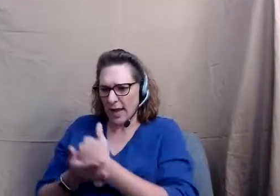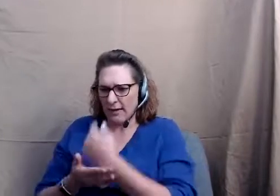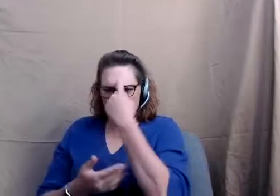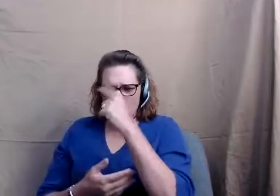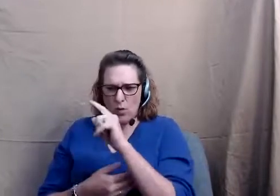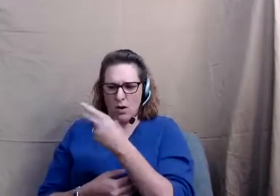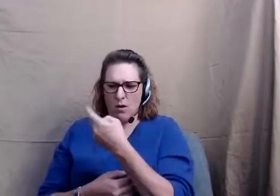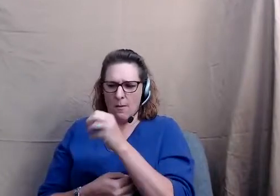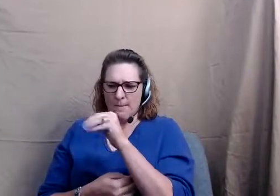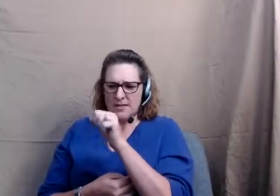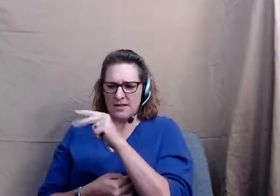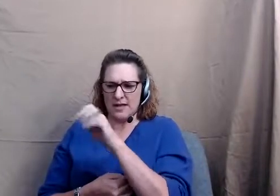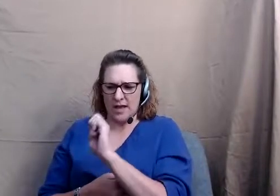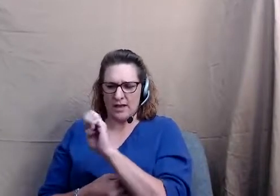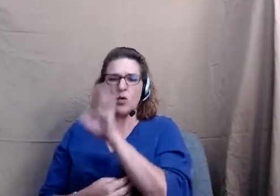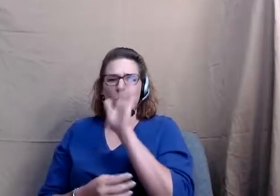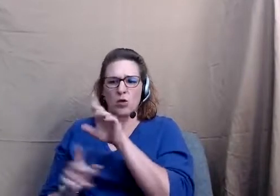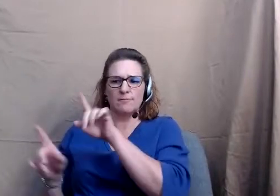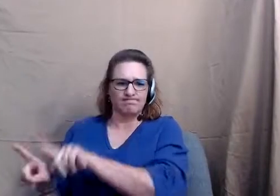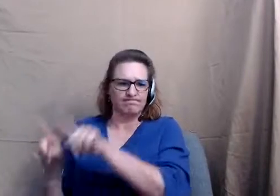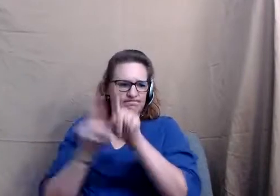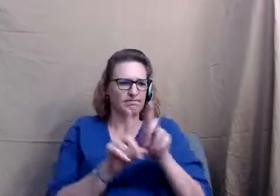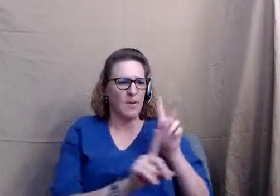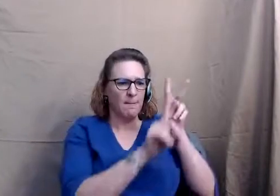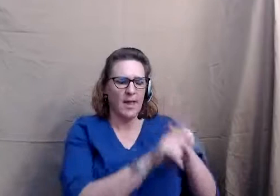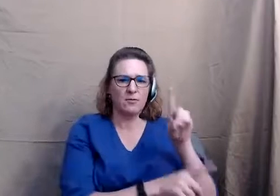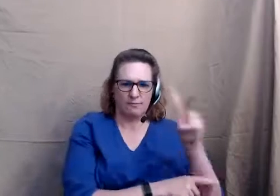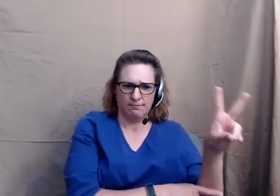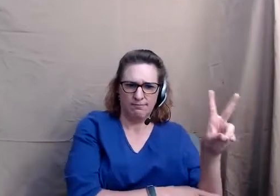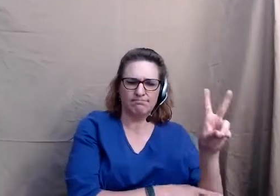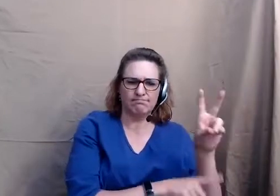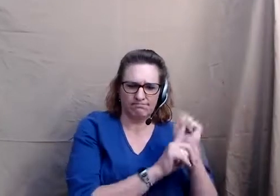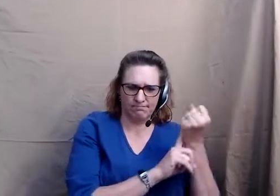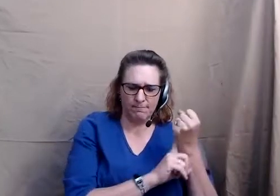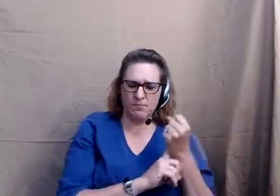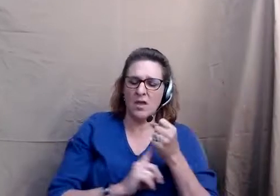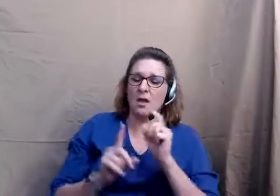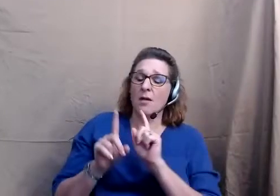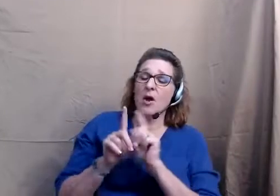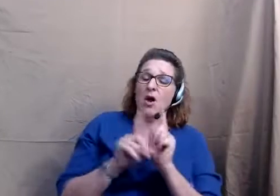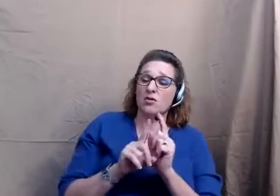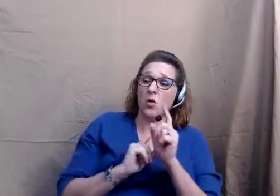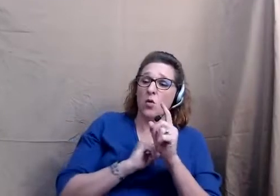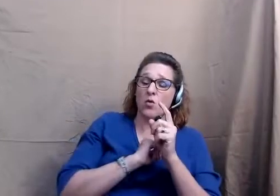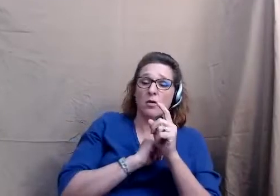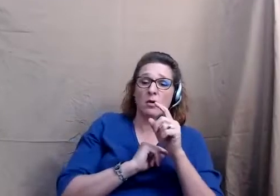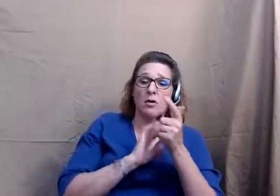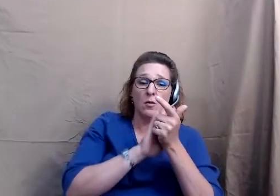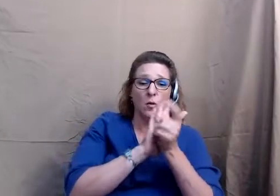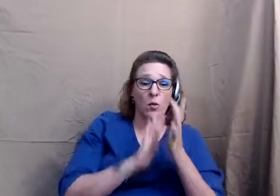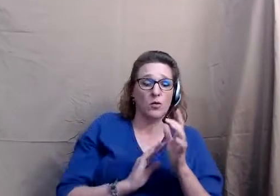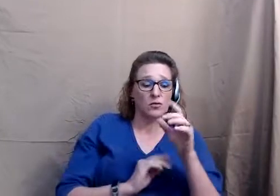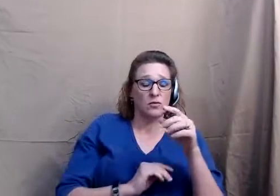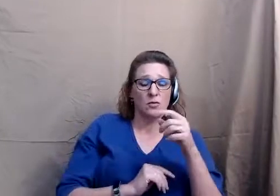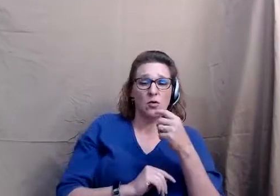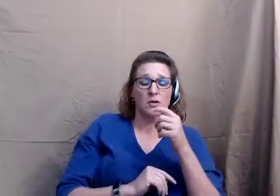homicide. But the second thing that prosecutors did was to say, we're not going to be bound by what the